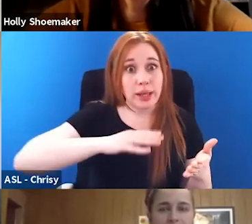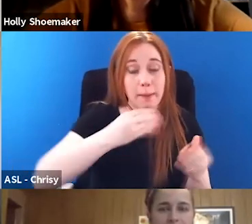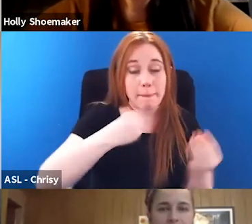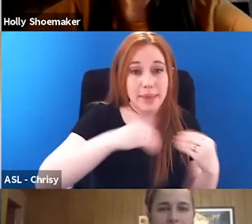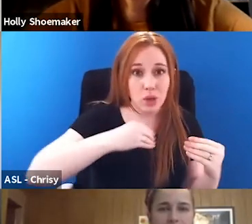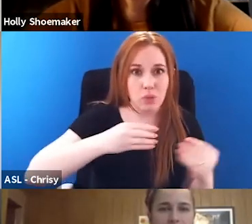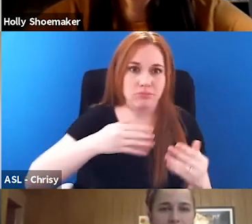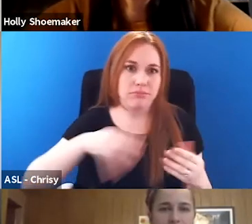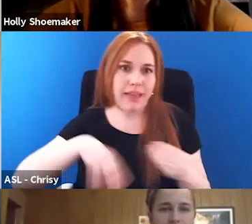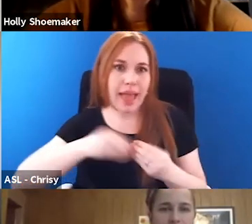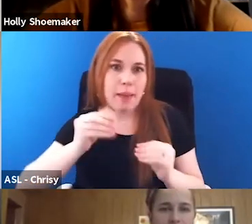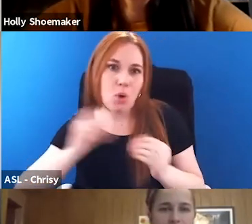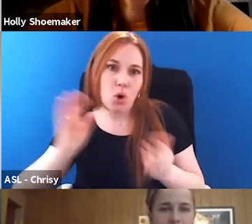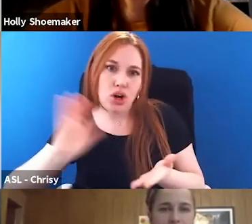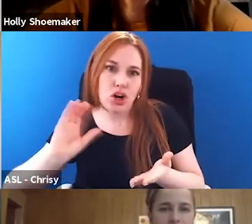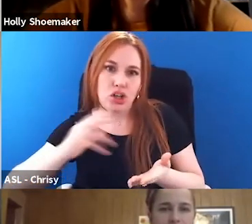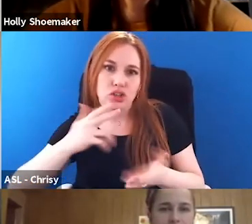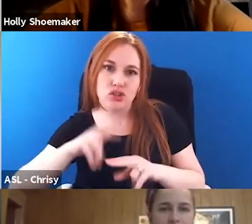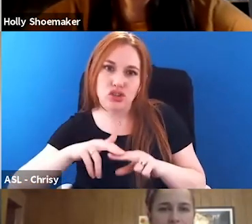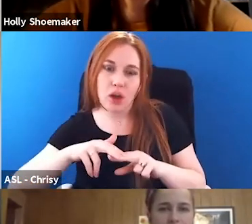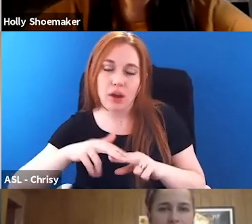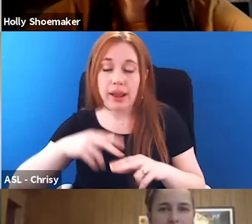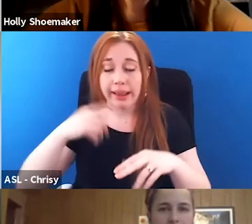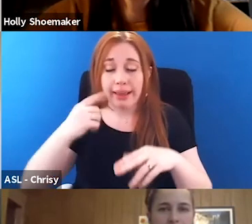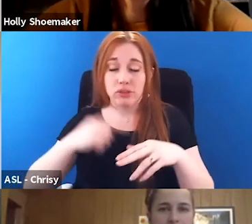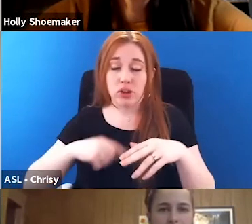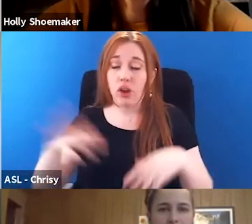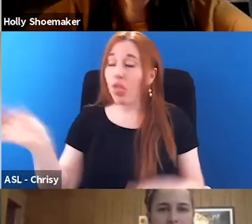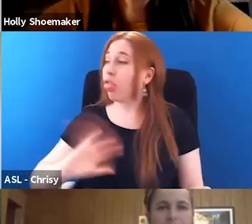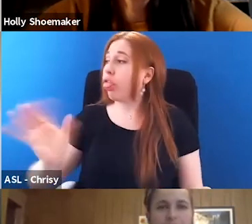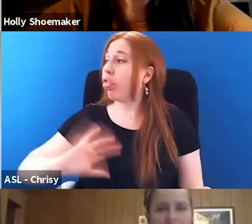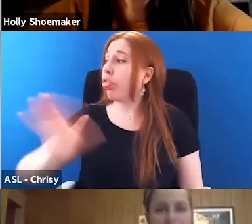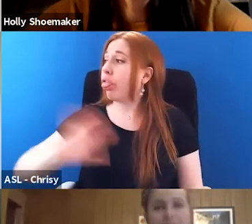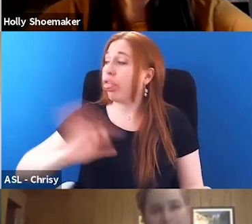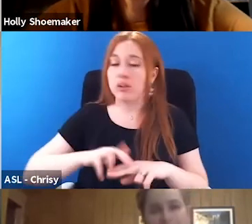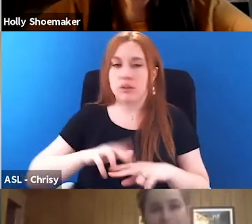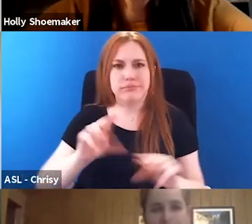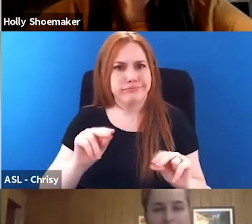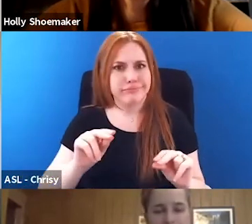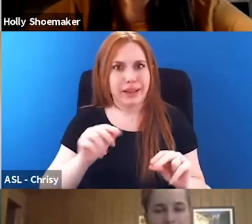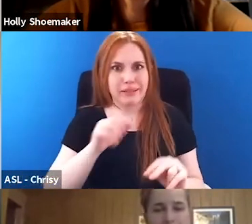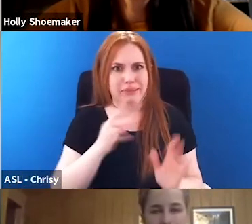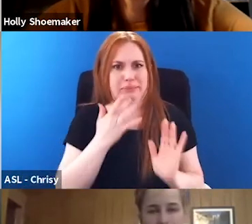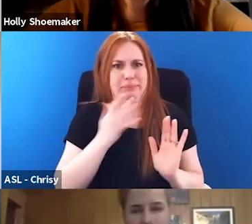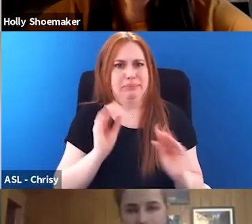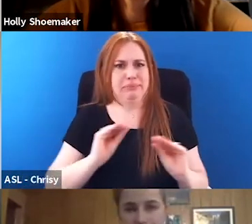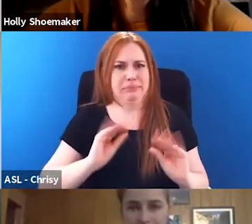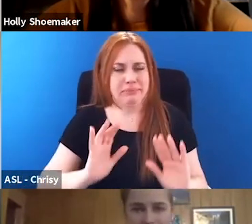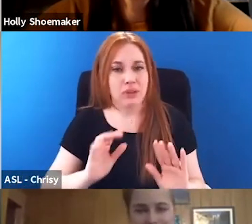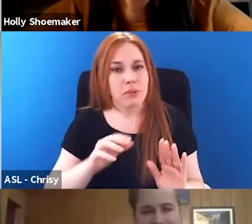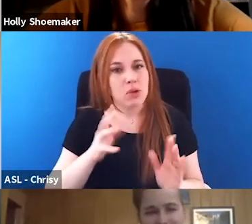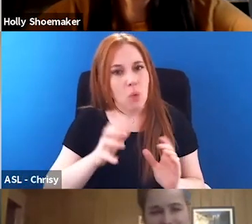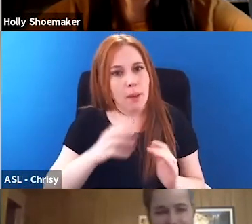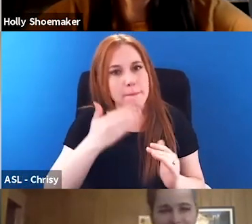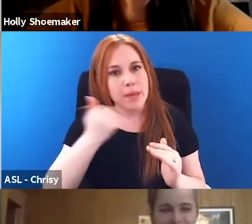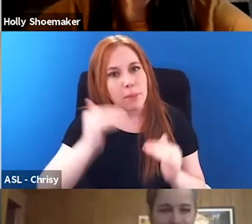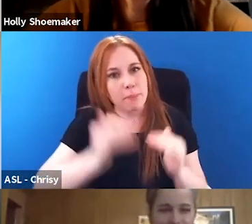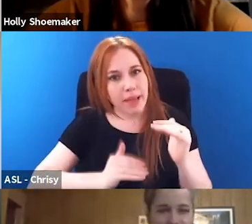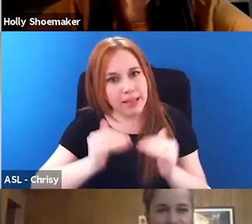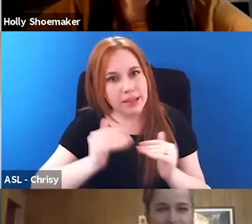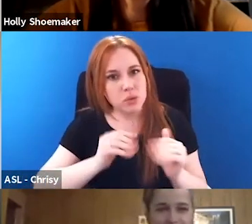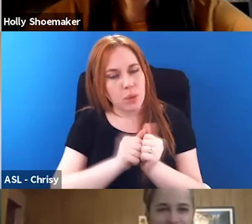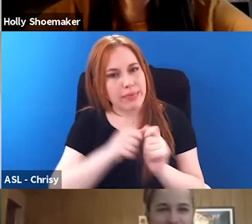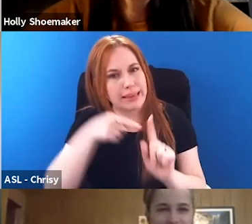And blindly adding salt or eating salt is not going to do anybody any good. But done with